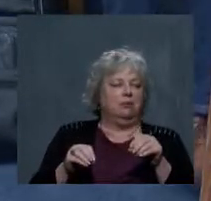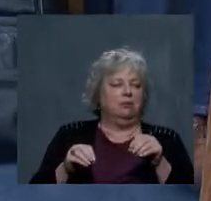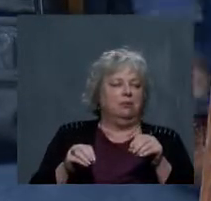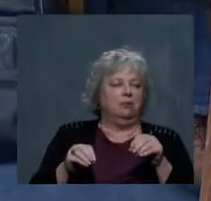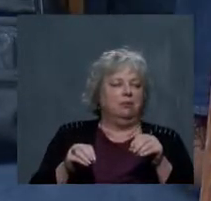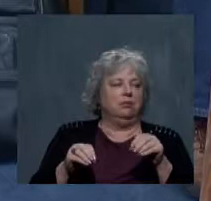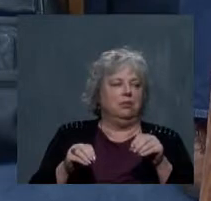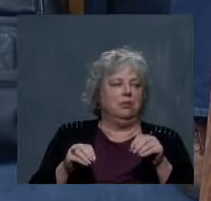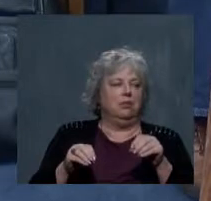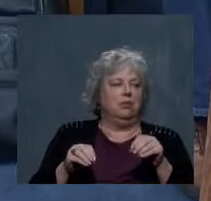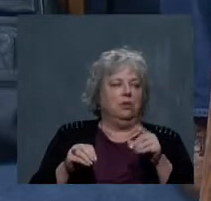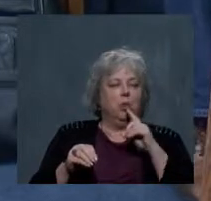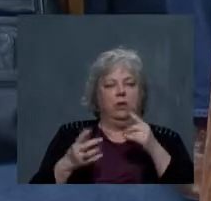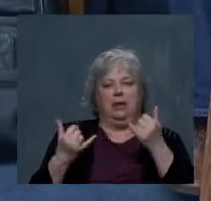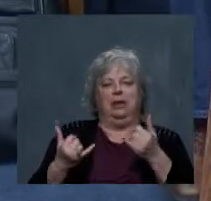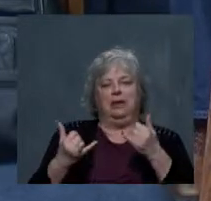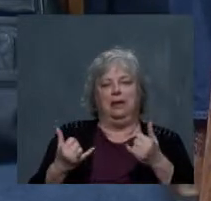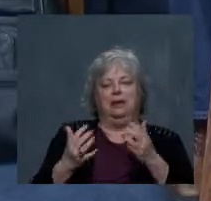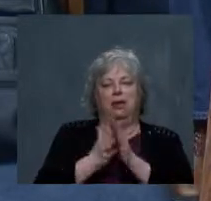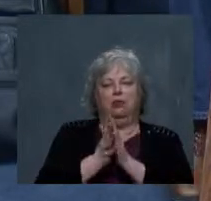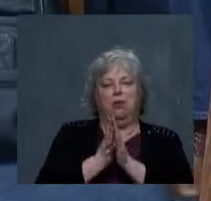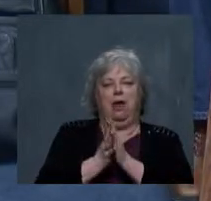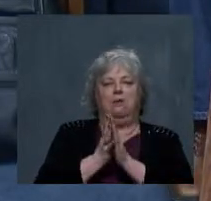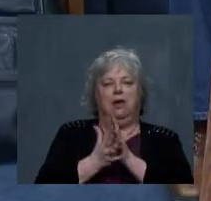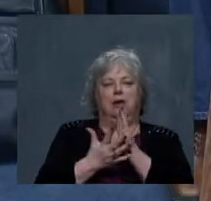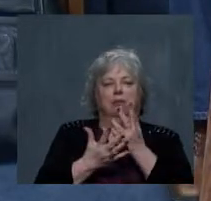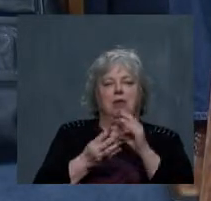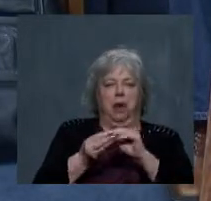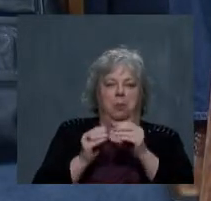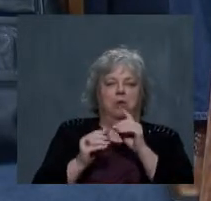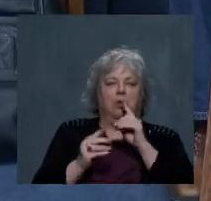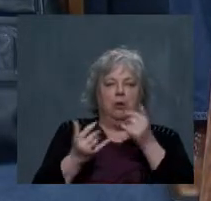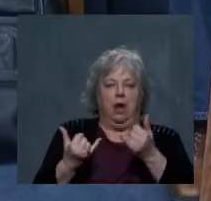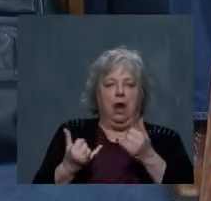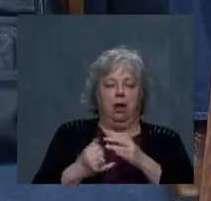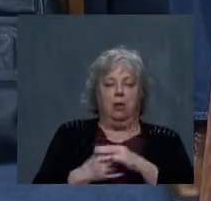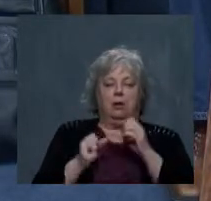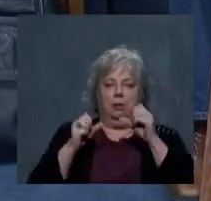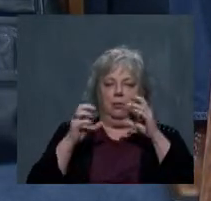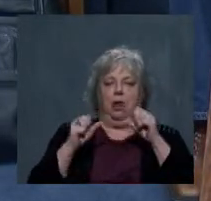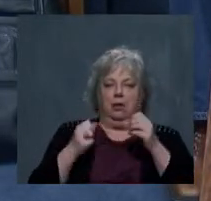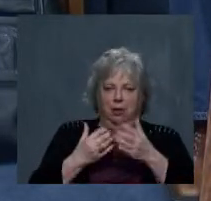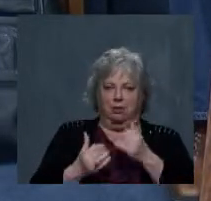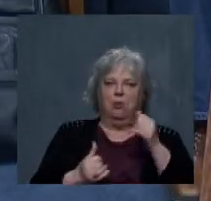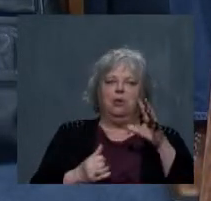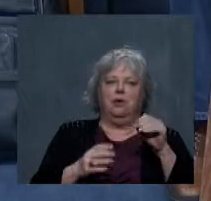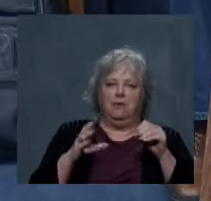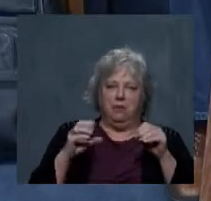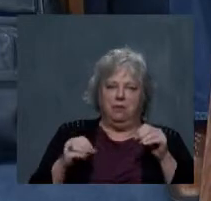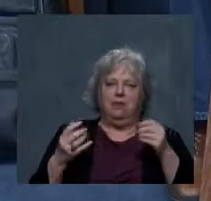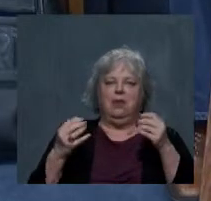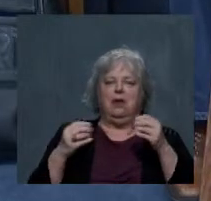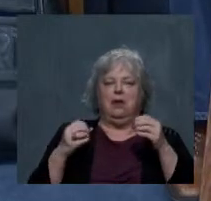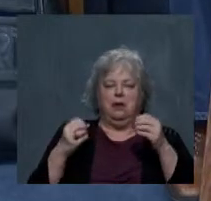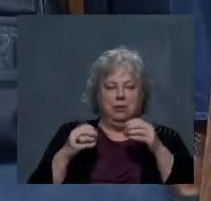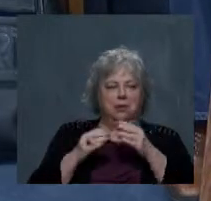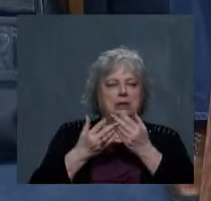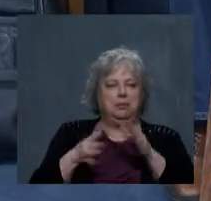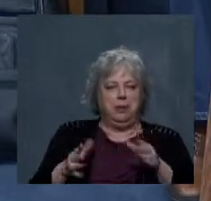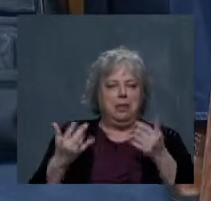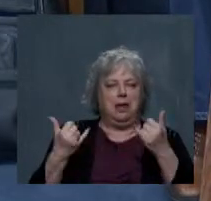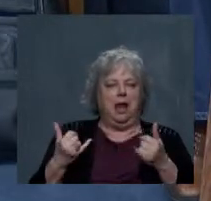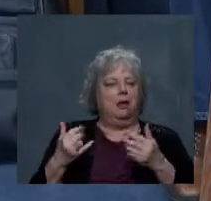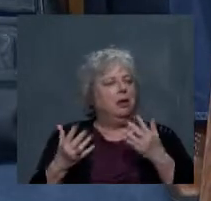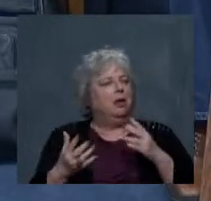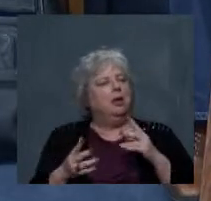on, was what the existing traffic patterns are out there. Okay. And surprisingly, it's almost a 50-50 split in the AM peak kids hour, to